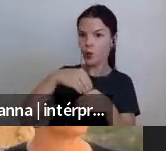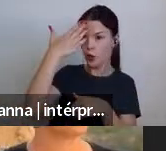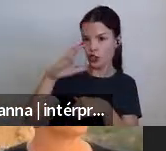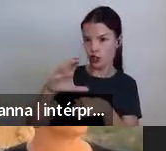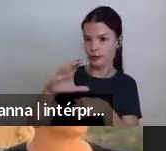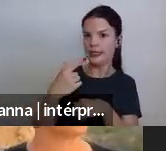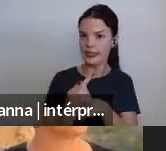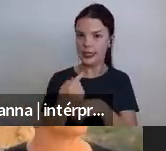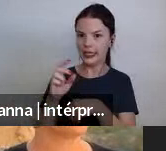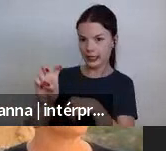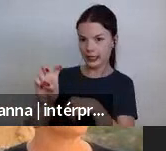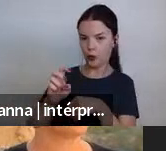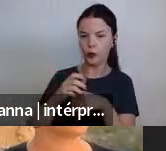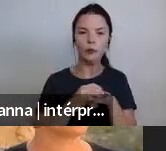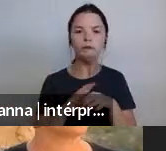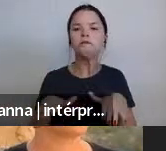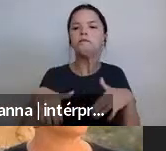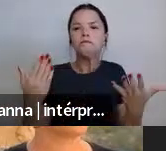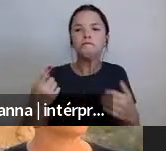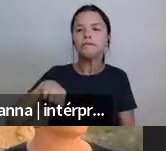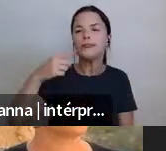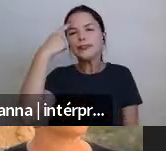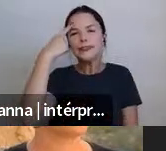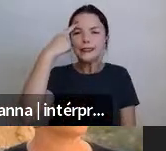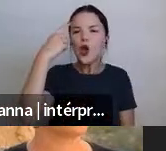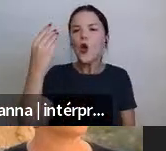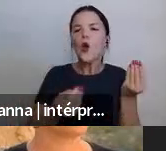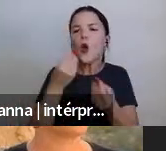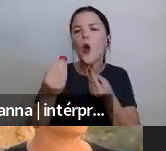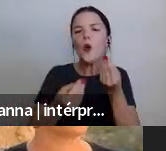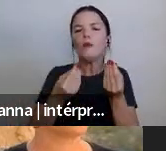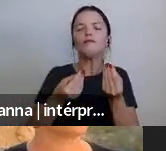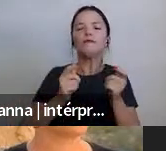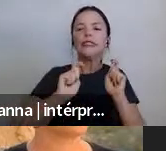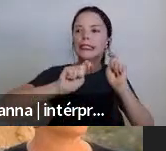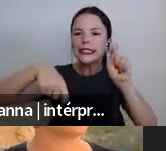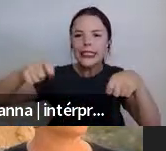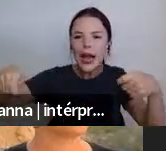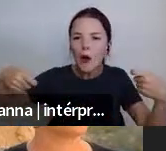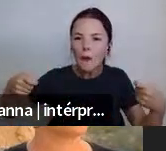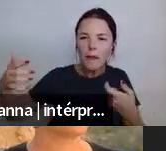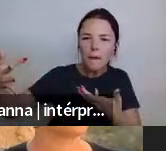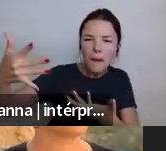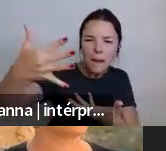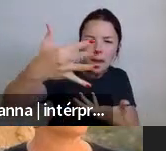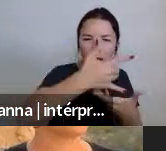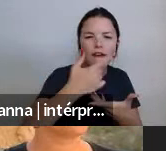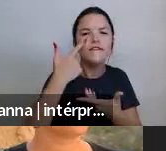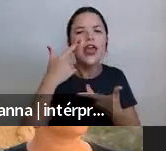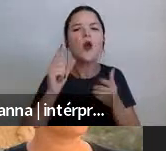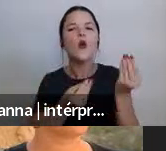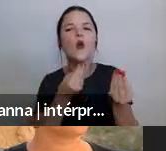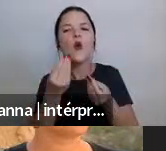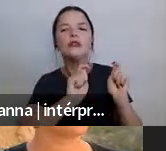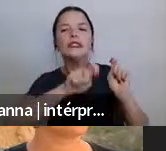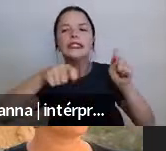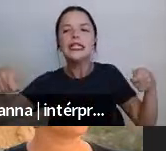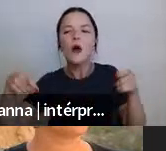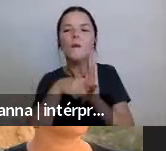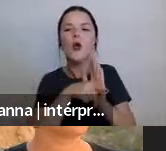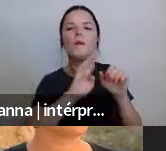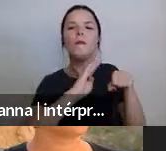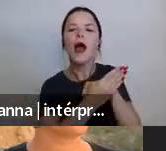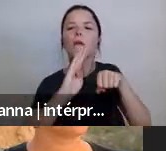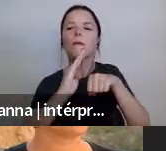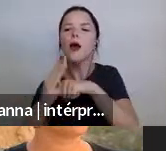To analyze signs that name Curitiba's neighborhoods, we resource